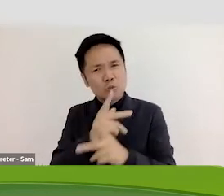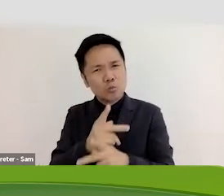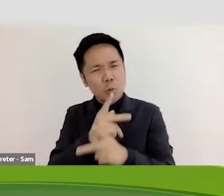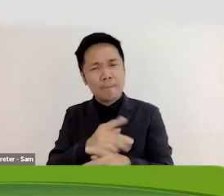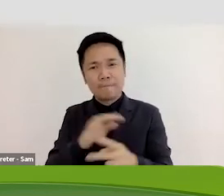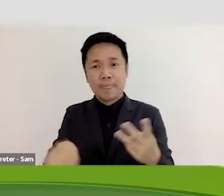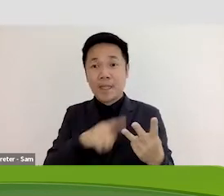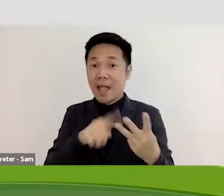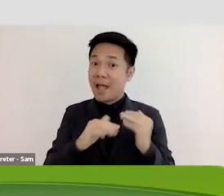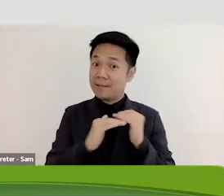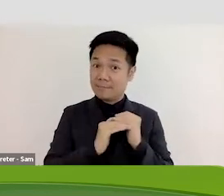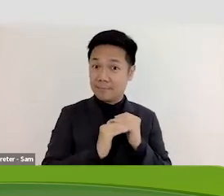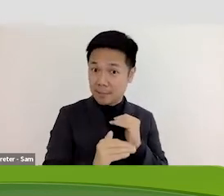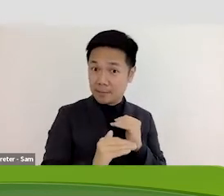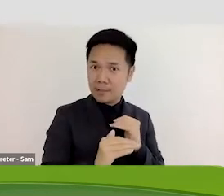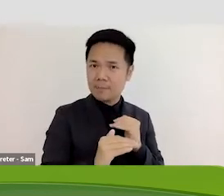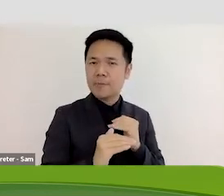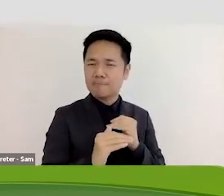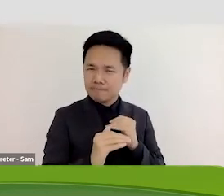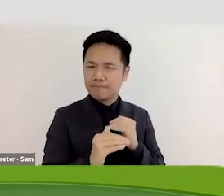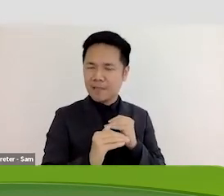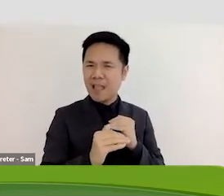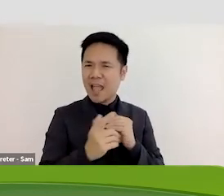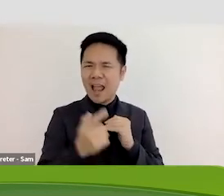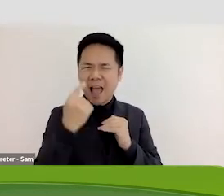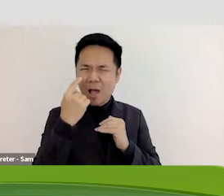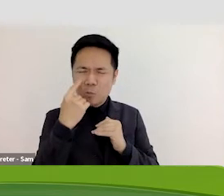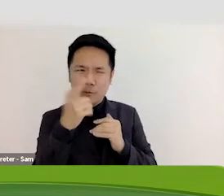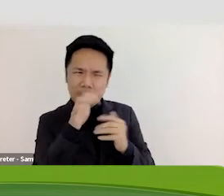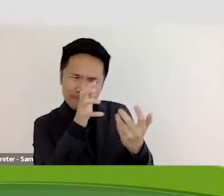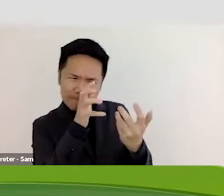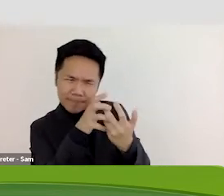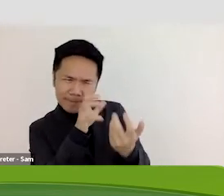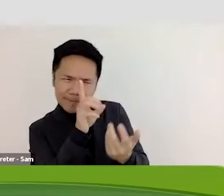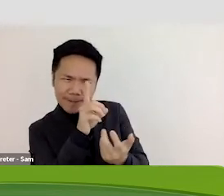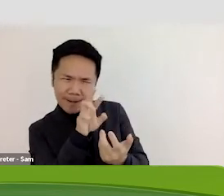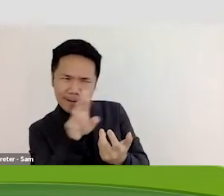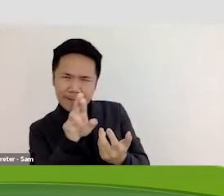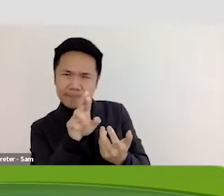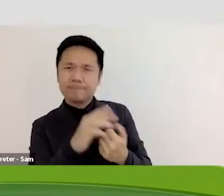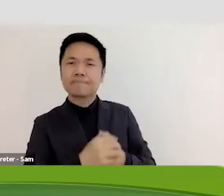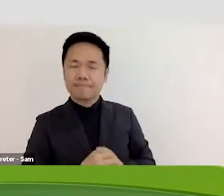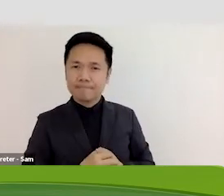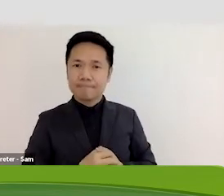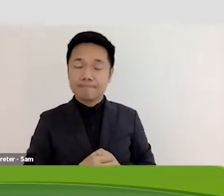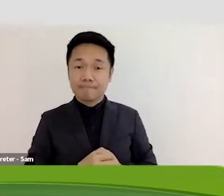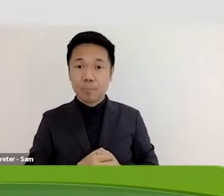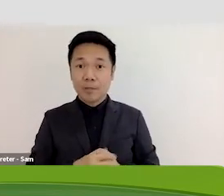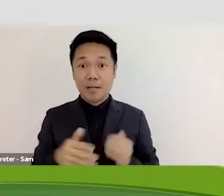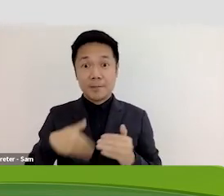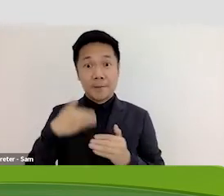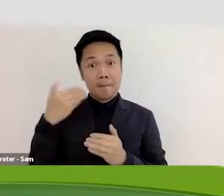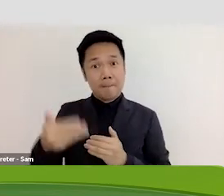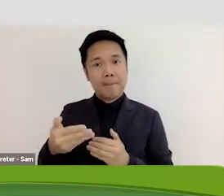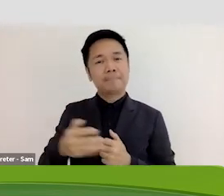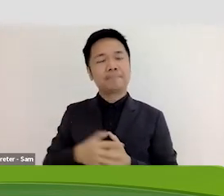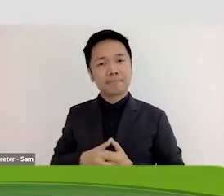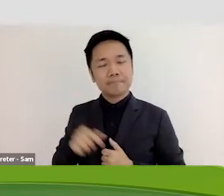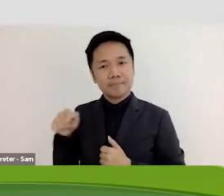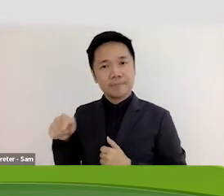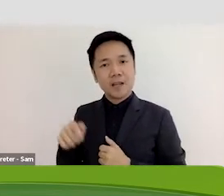and sustainable use and disaster risk reduction. Invest in building the capacities of